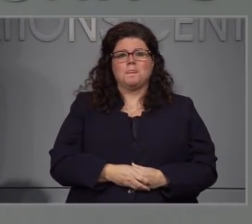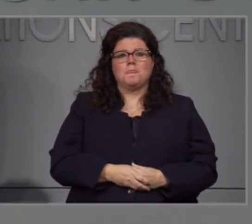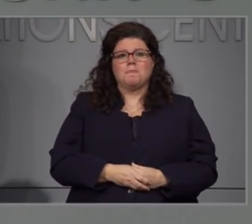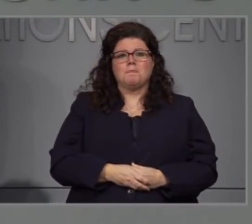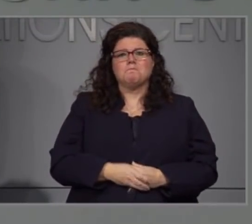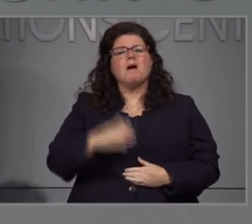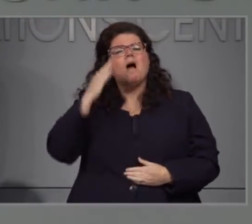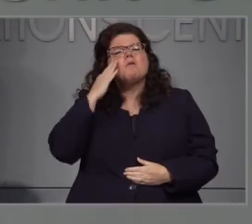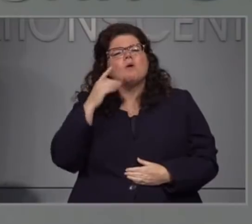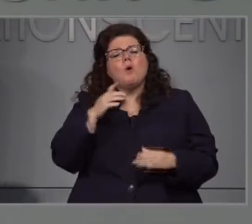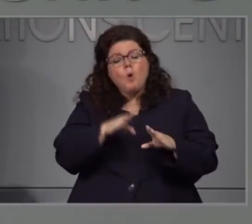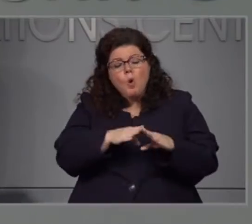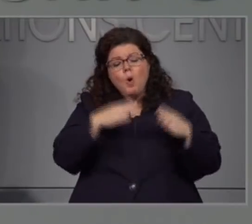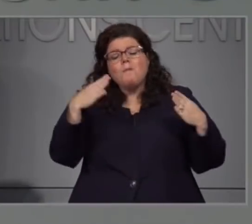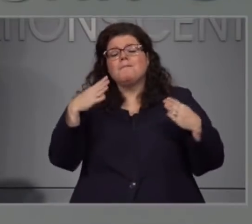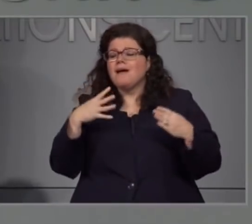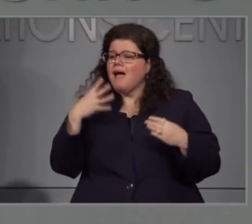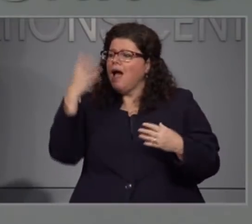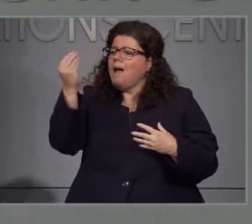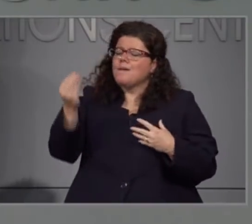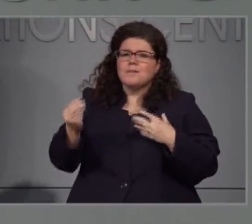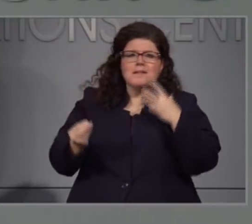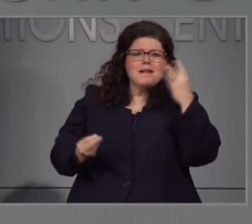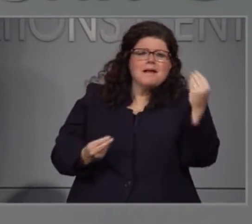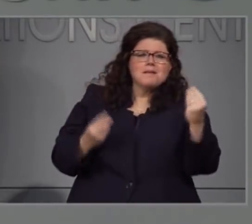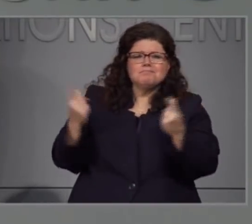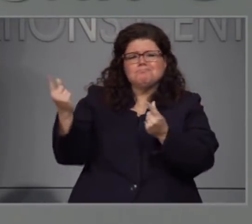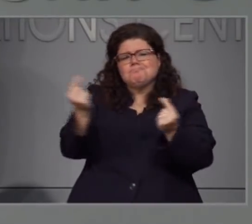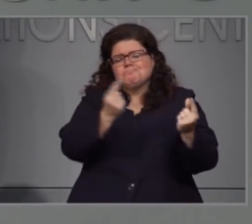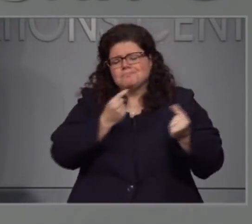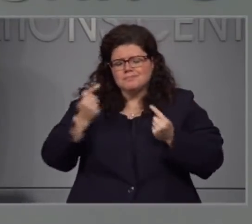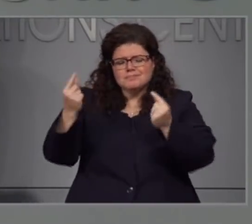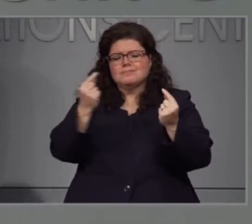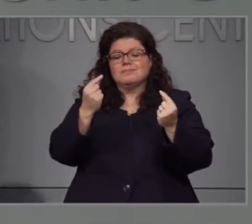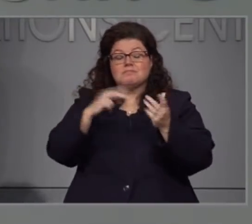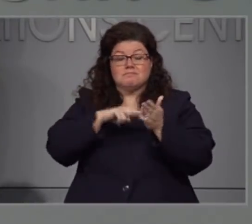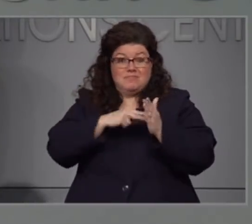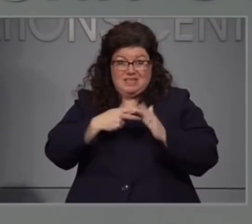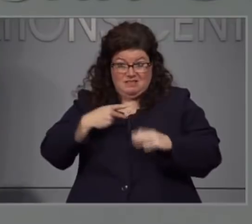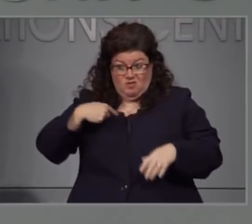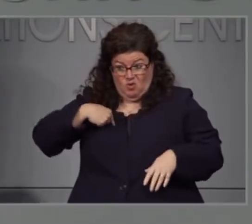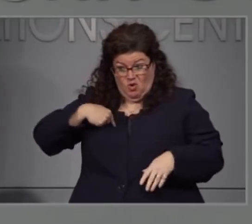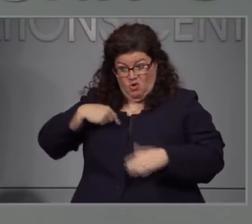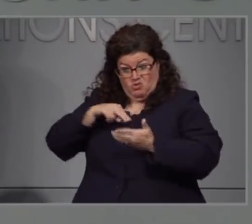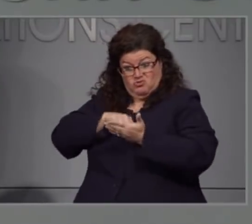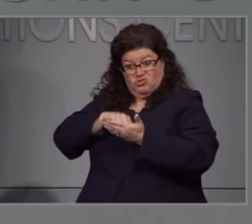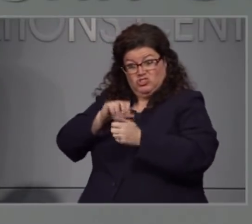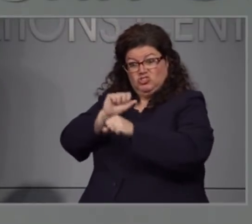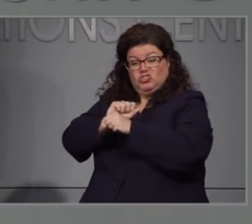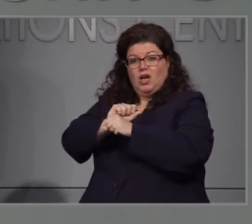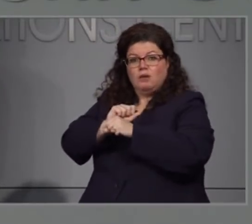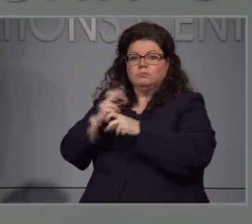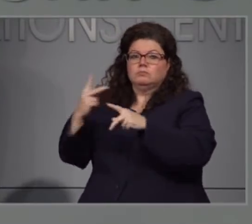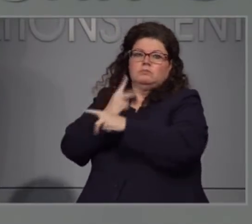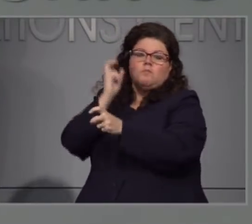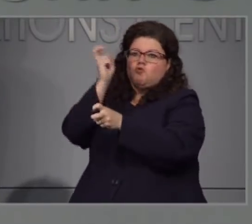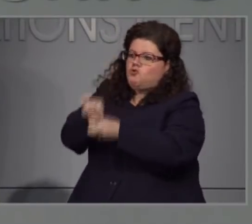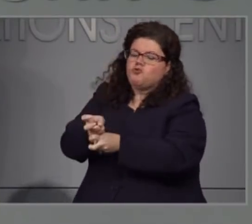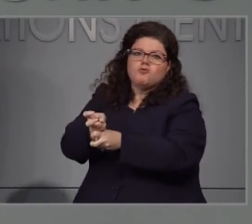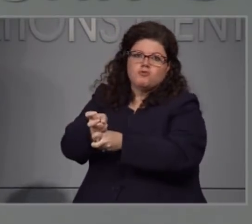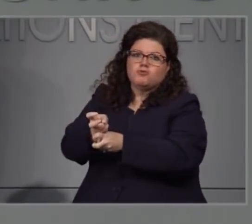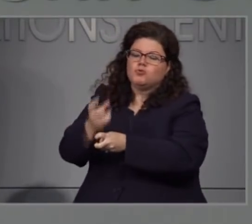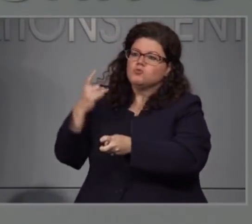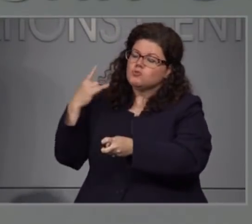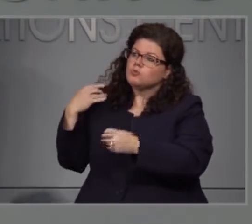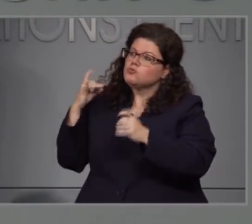increased activity in recent weeks, our jobs as nurses have been getting even harder